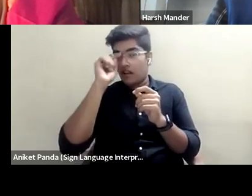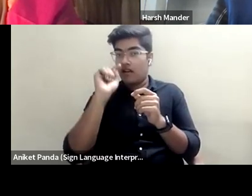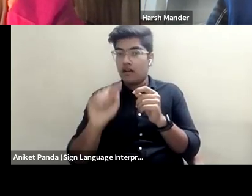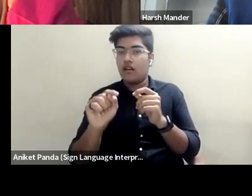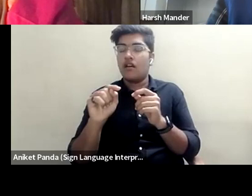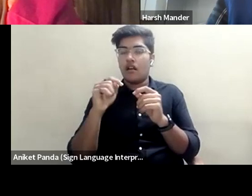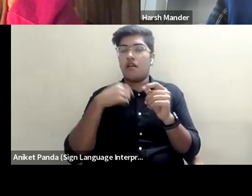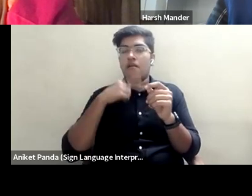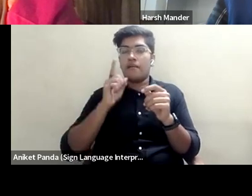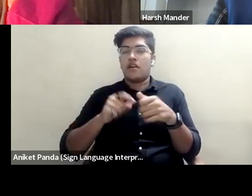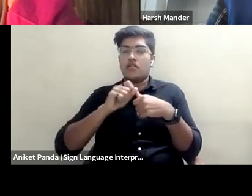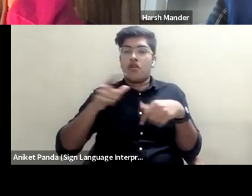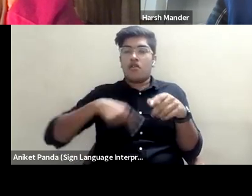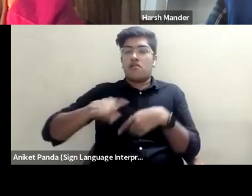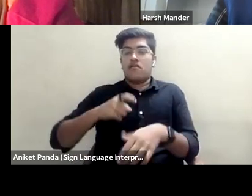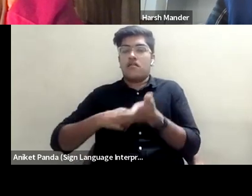have to respect with each other.